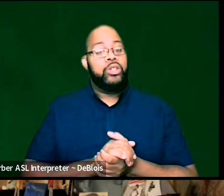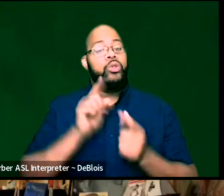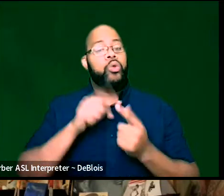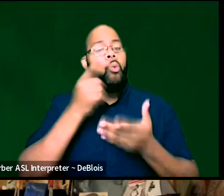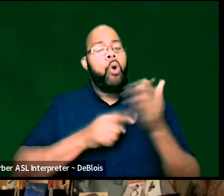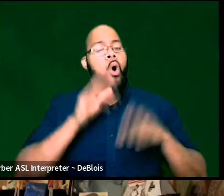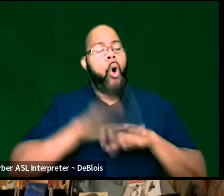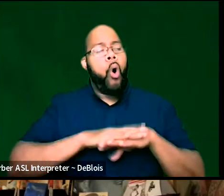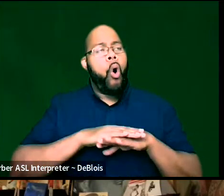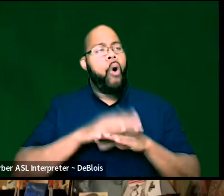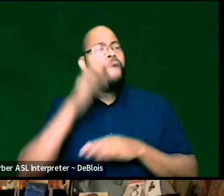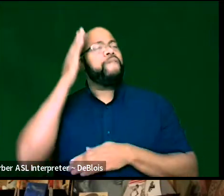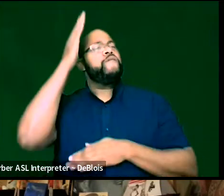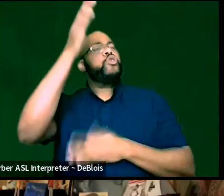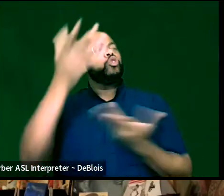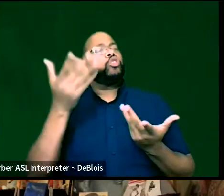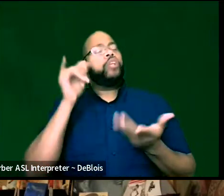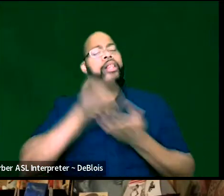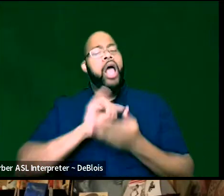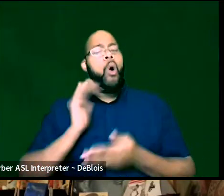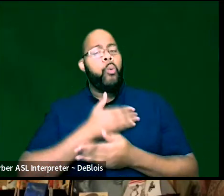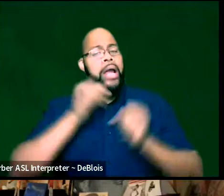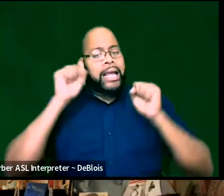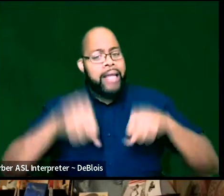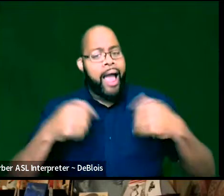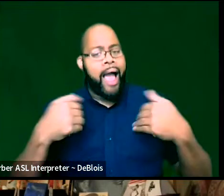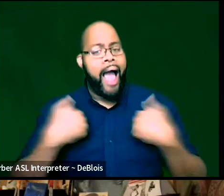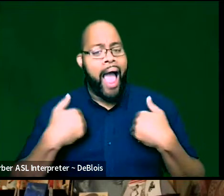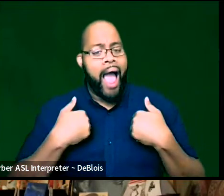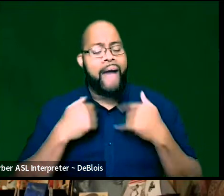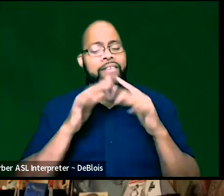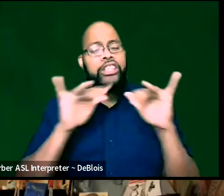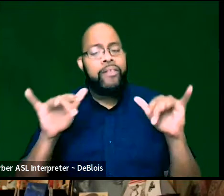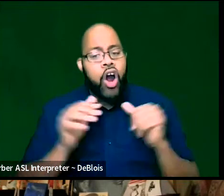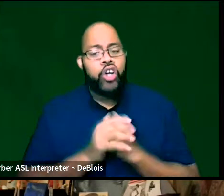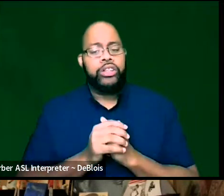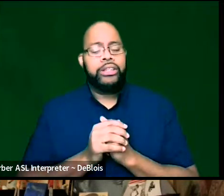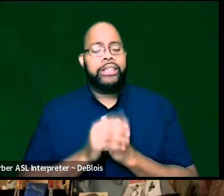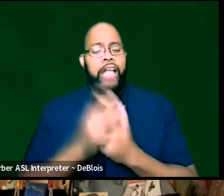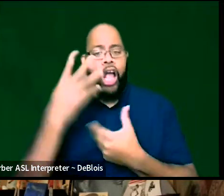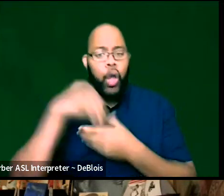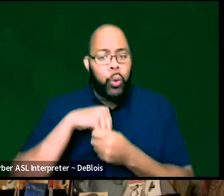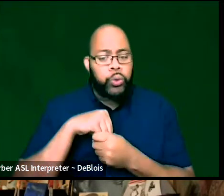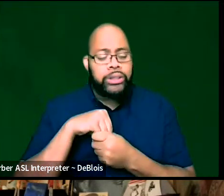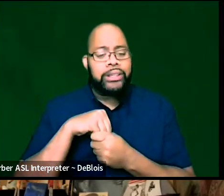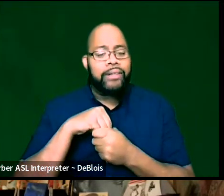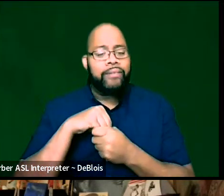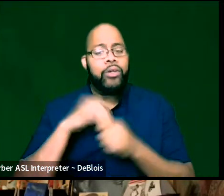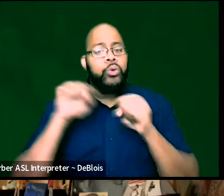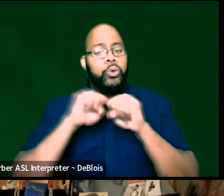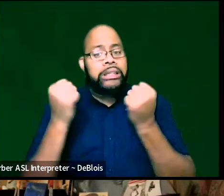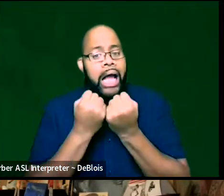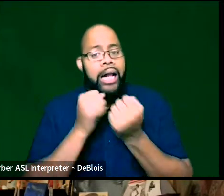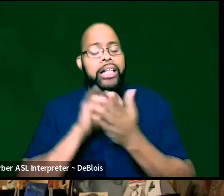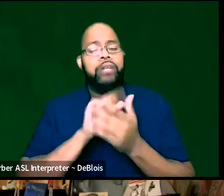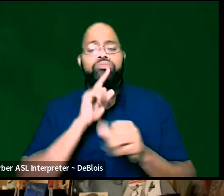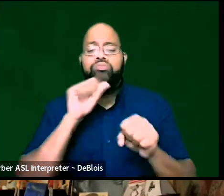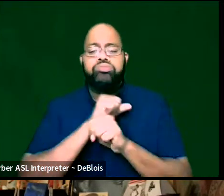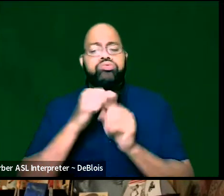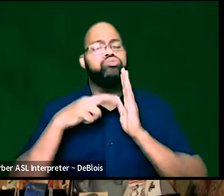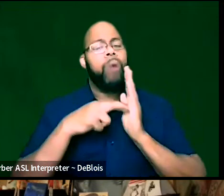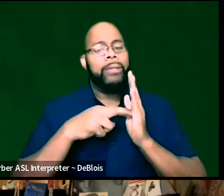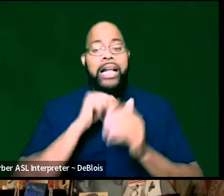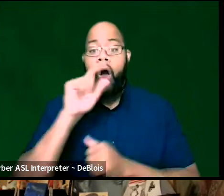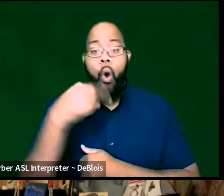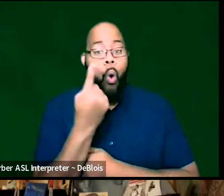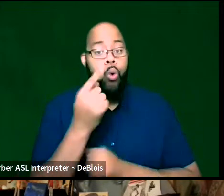what's on the horizon so that we can have a diverse, inclusive society that truly represents not